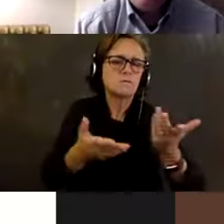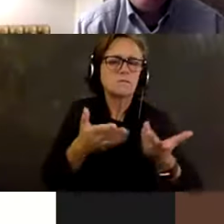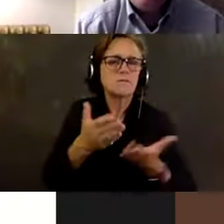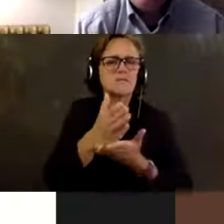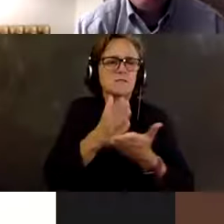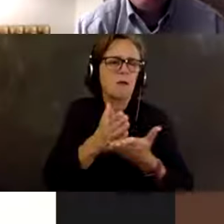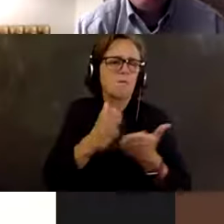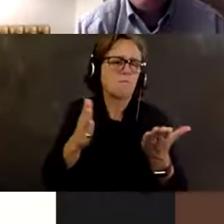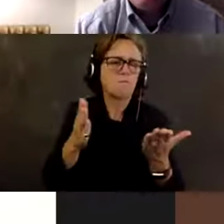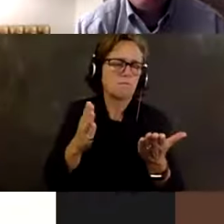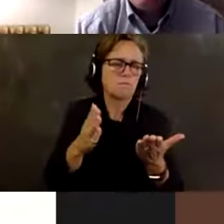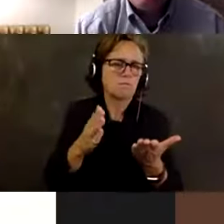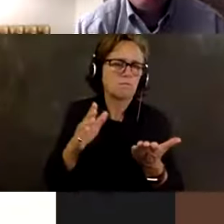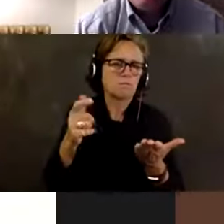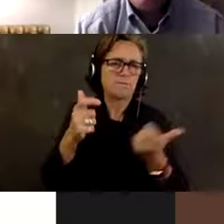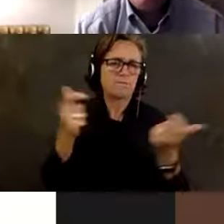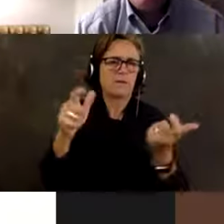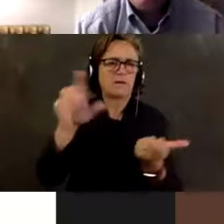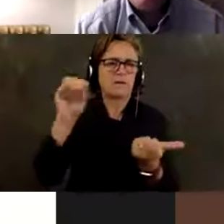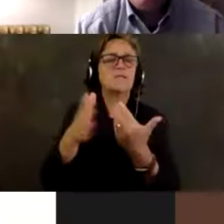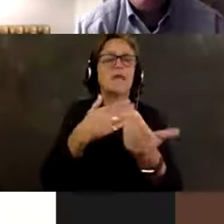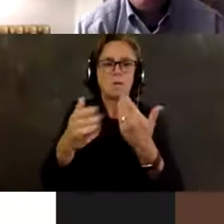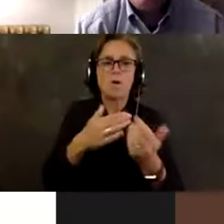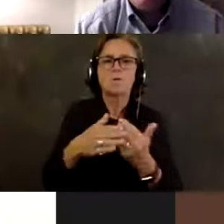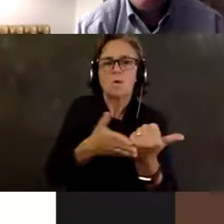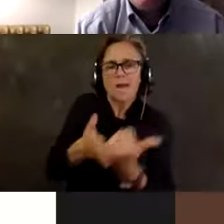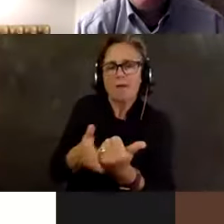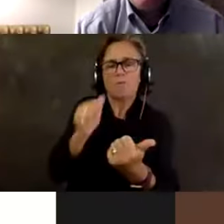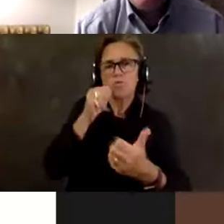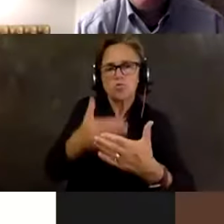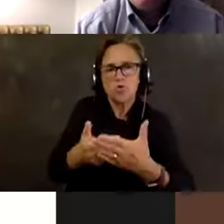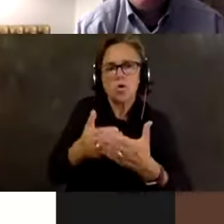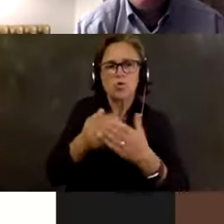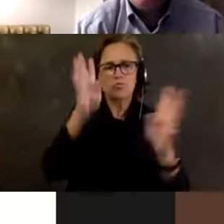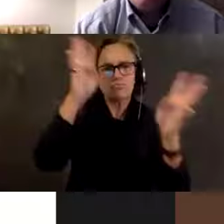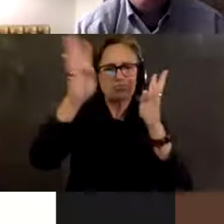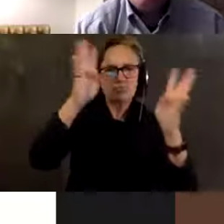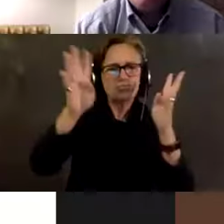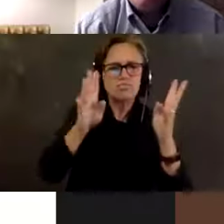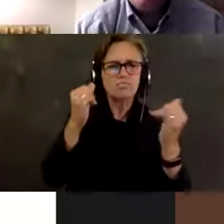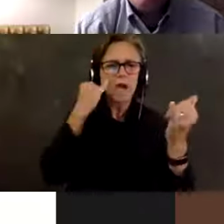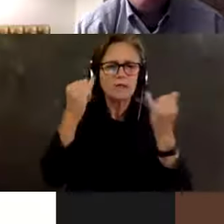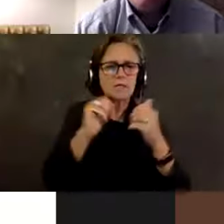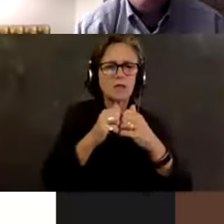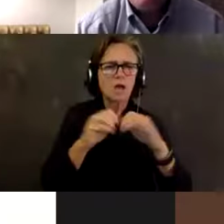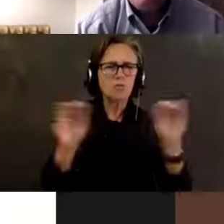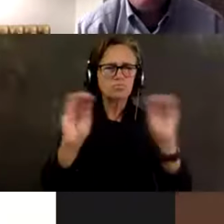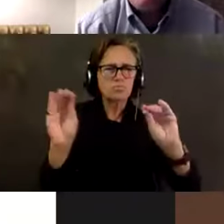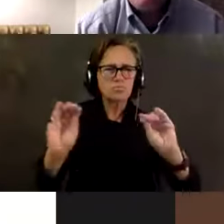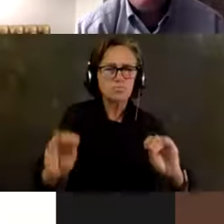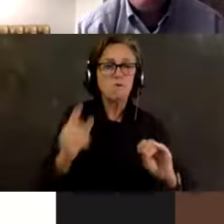in the past. And so I helped her put her ideas and to work. And what the Be Yourself Club